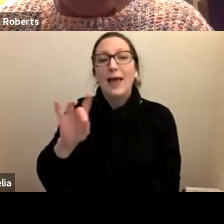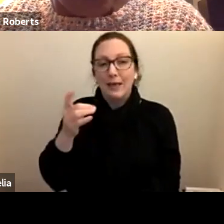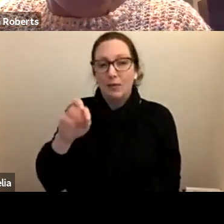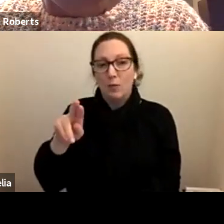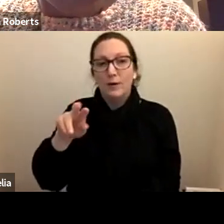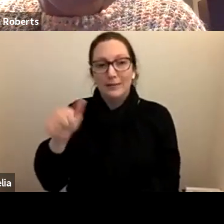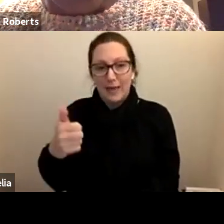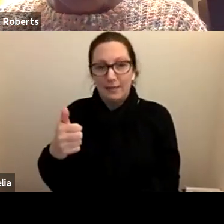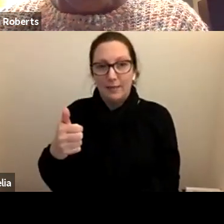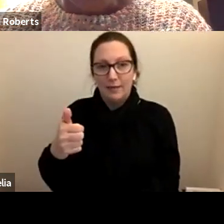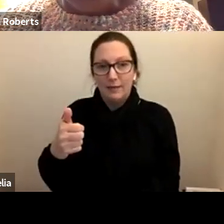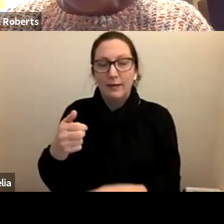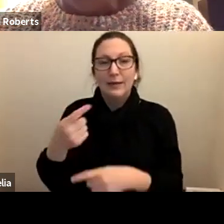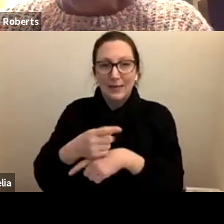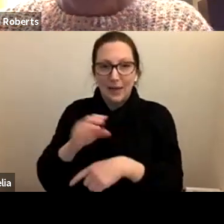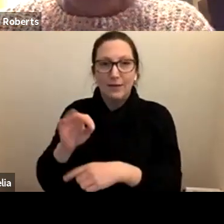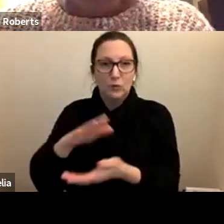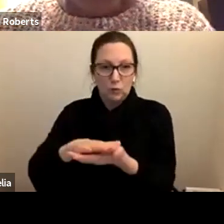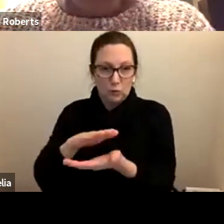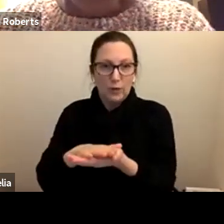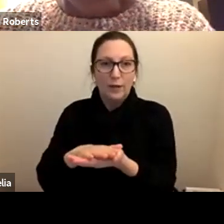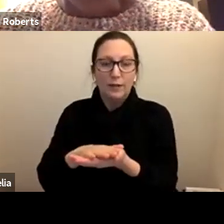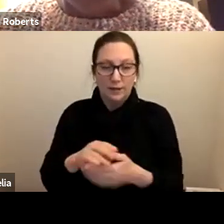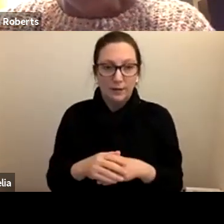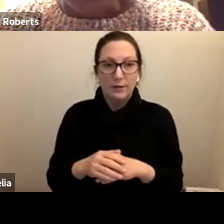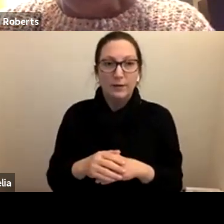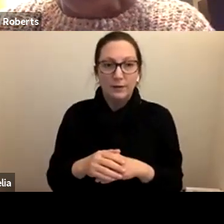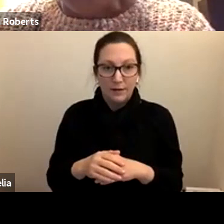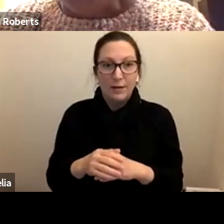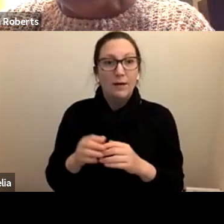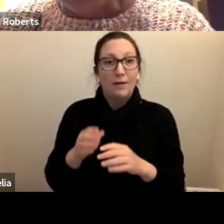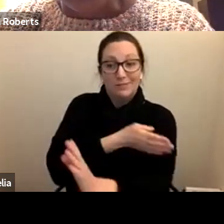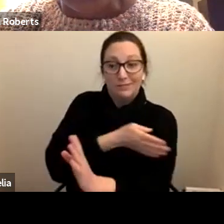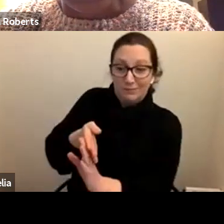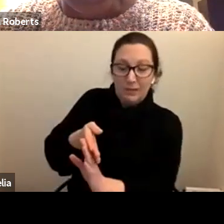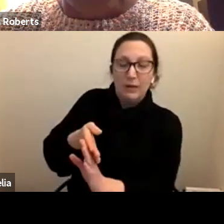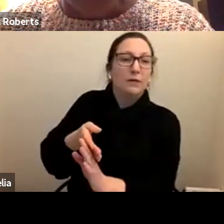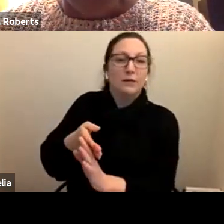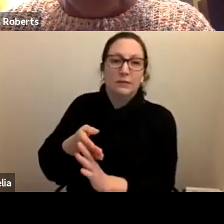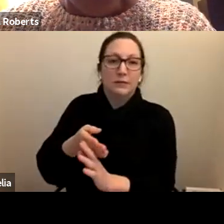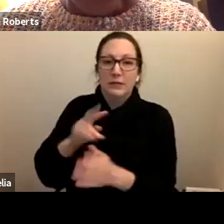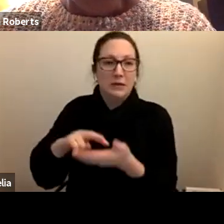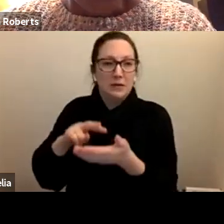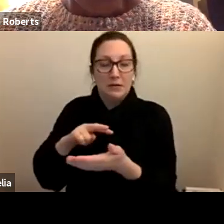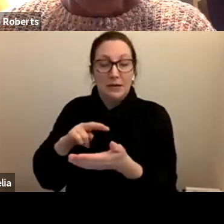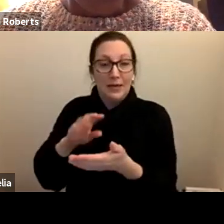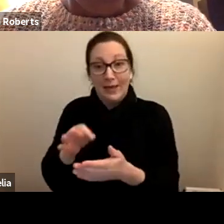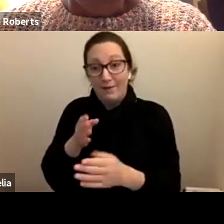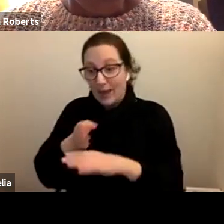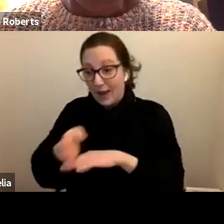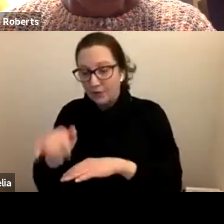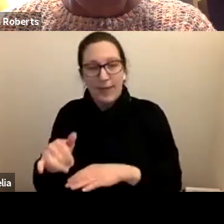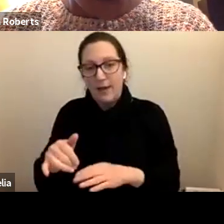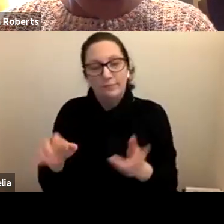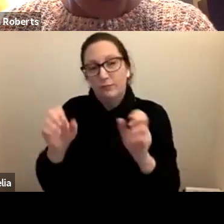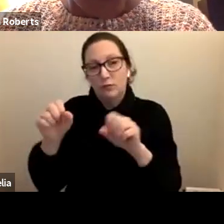it's the 8th day of school. The 8th day. Yeah, so after which families no longer have access to that seat. So I think we can give you